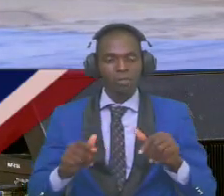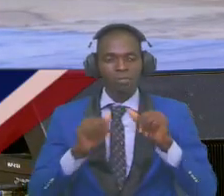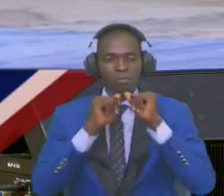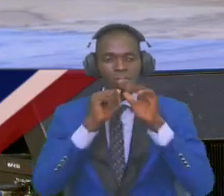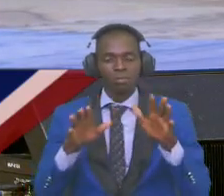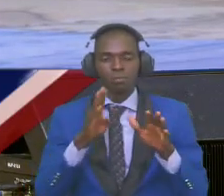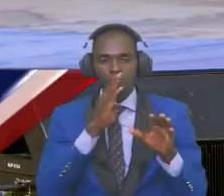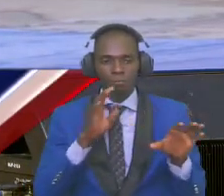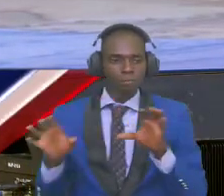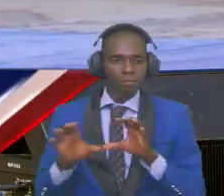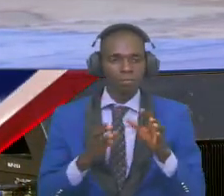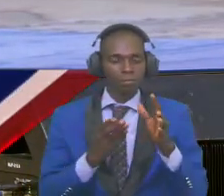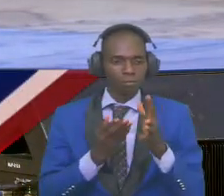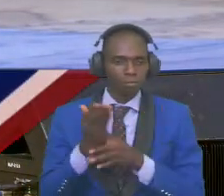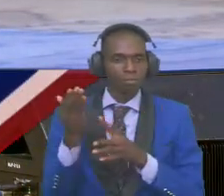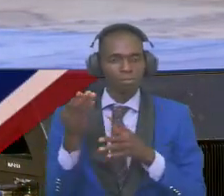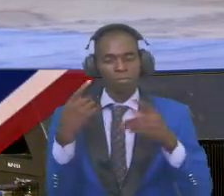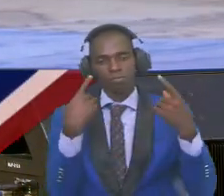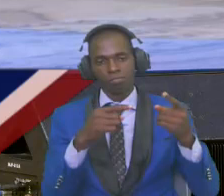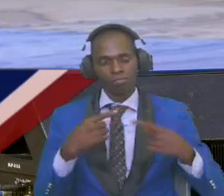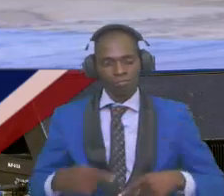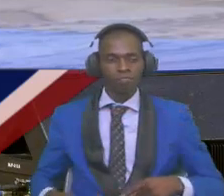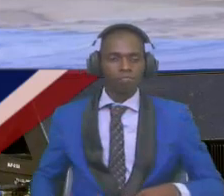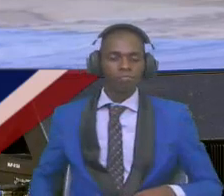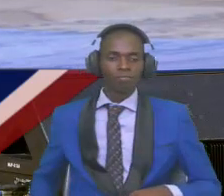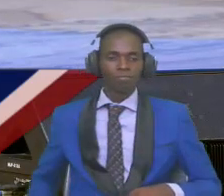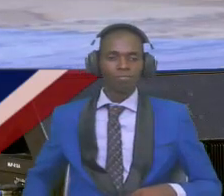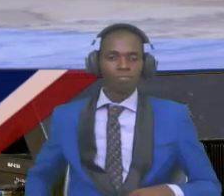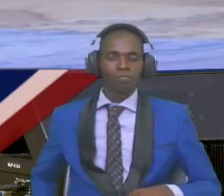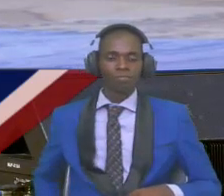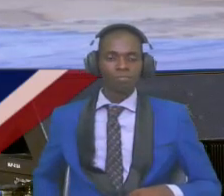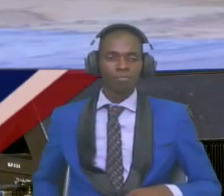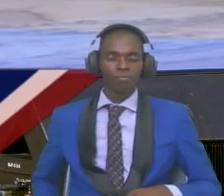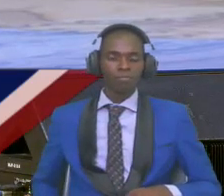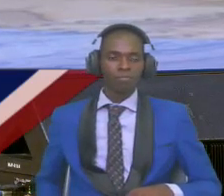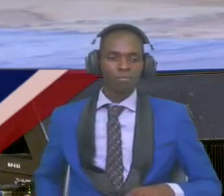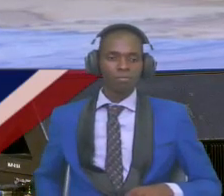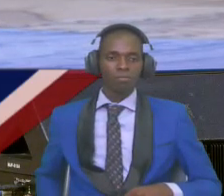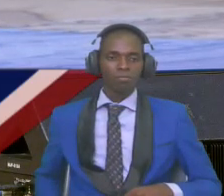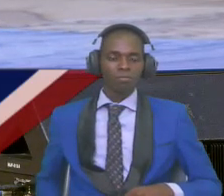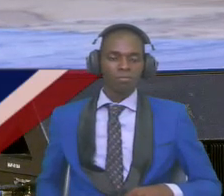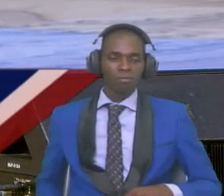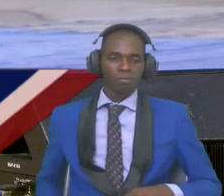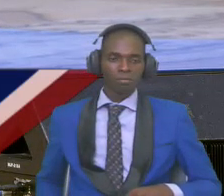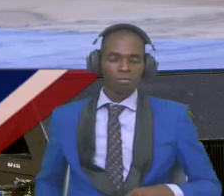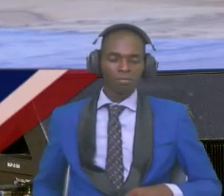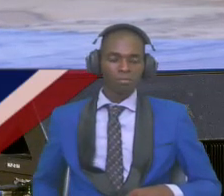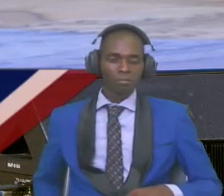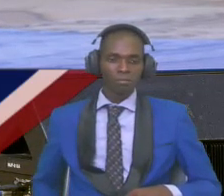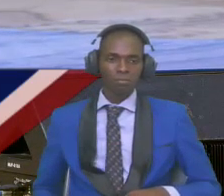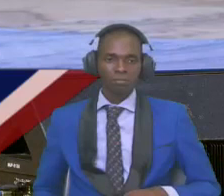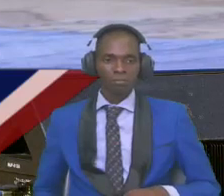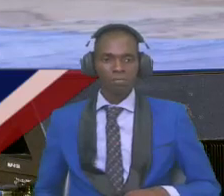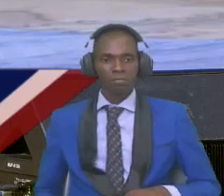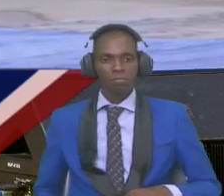through strife of inglory, but in lowliness of mind,